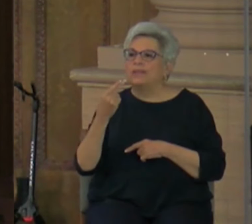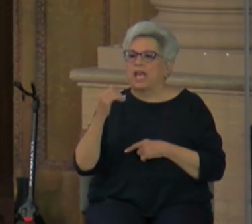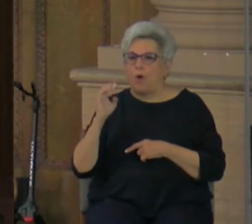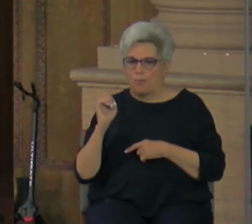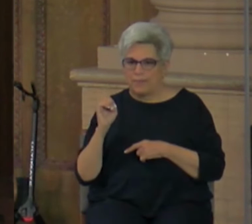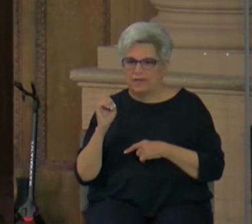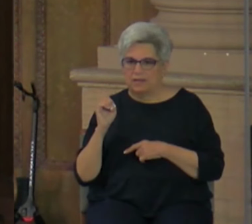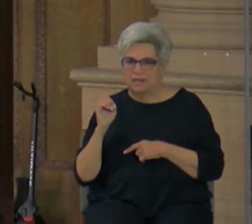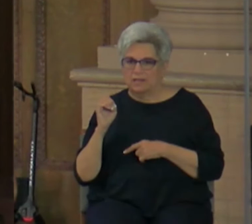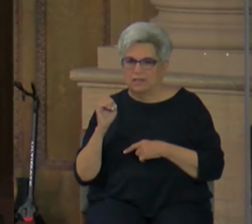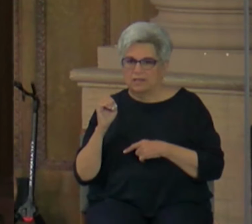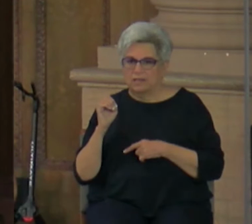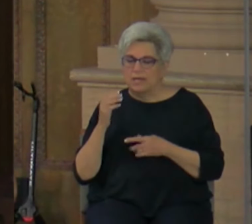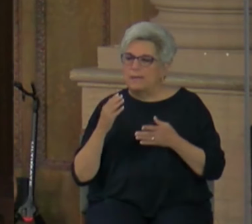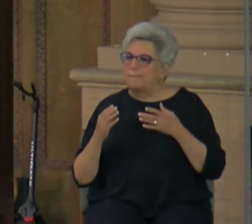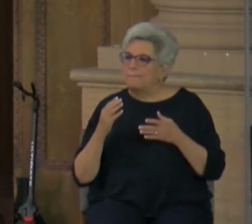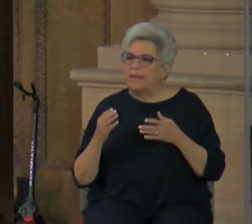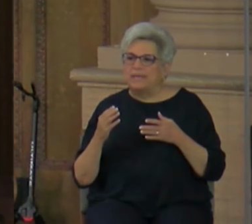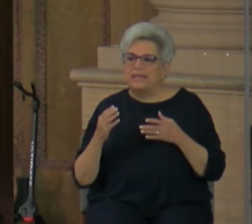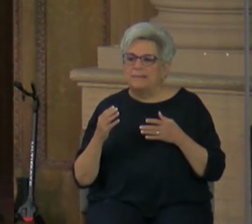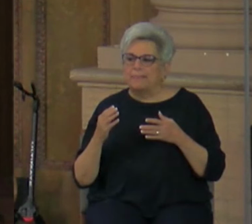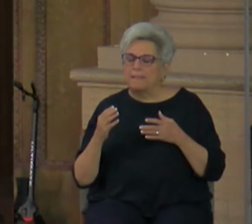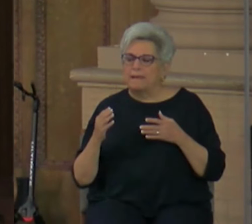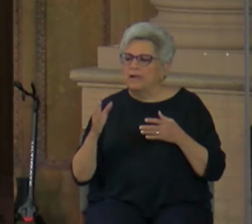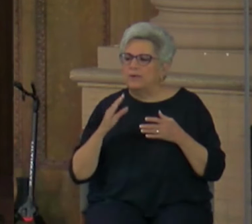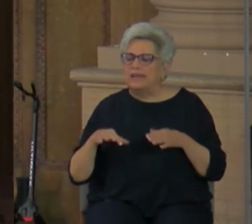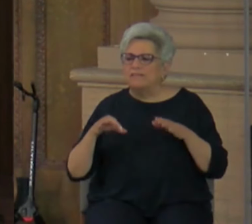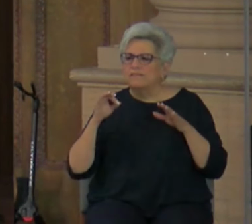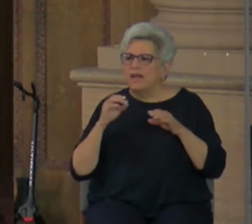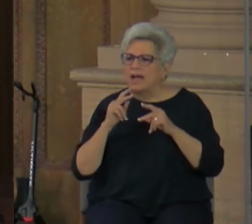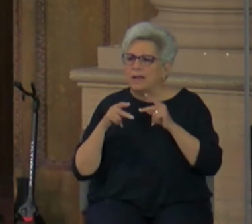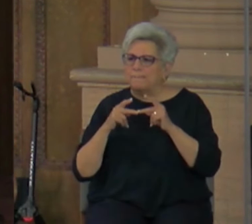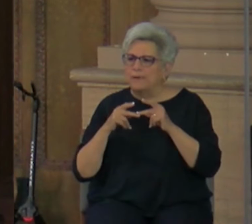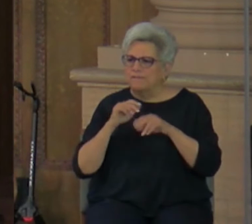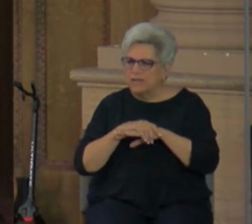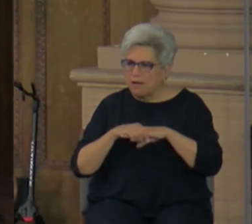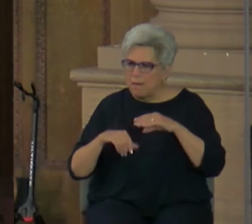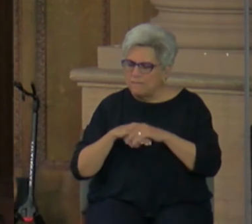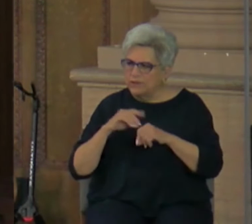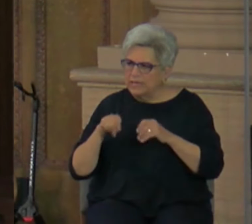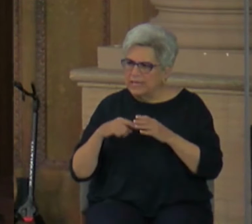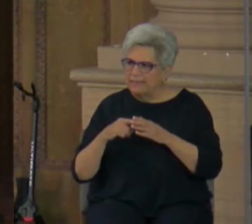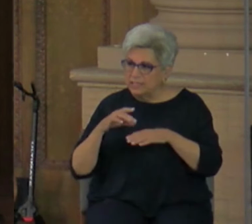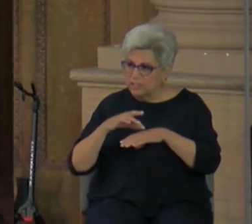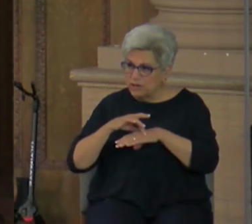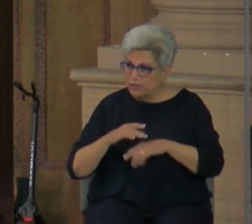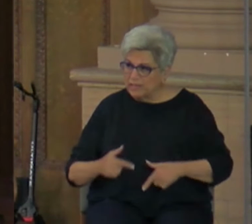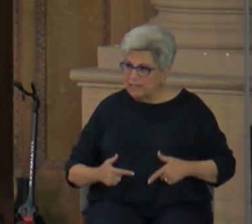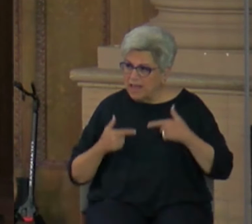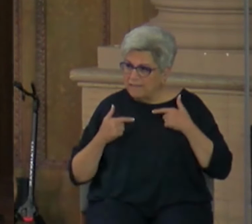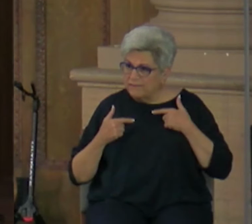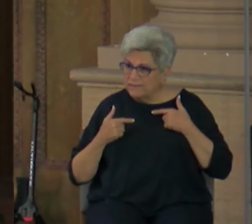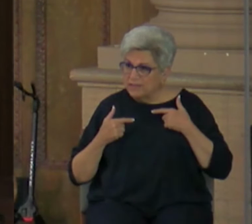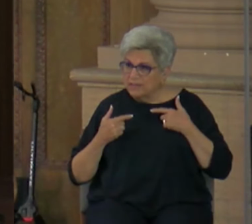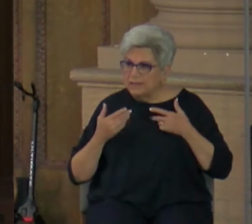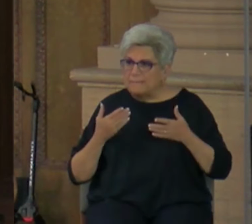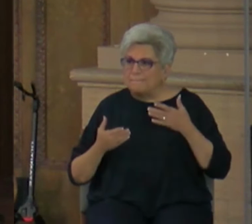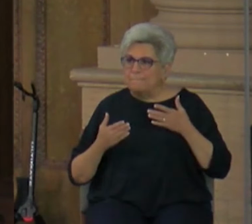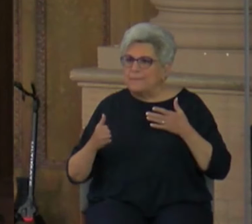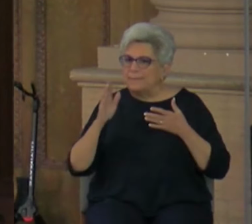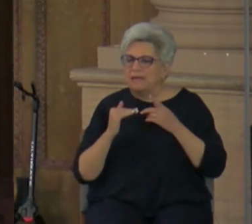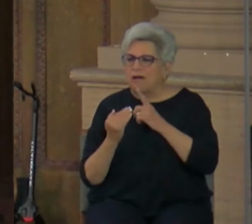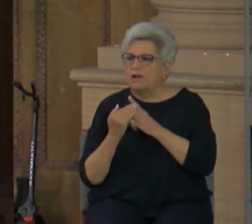maybe our failure to ever achieve the comfort that we're after in this life is God's gracious reminder not to love comfort and ease